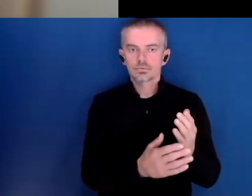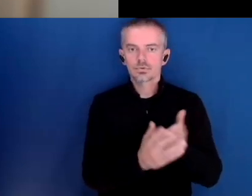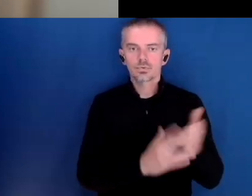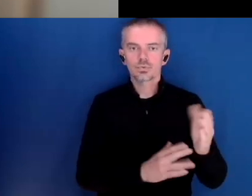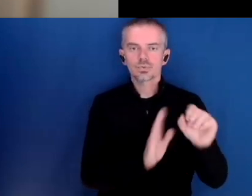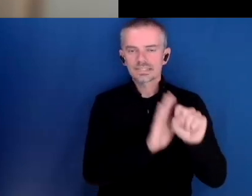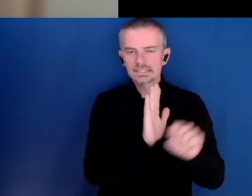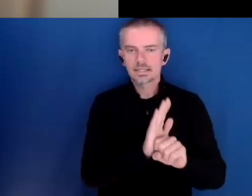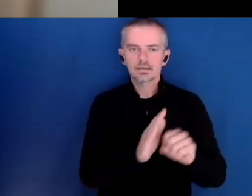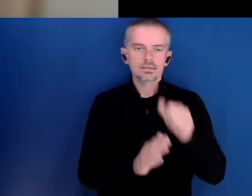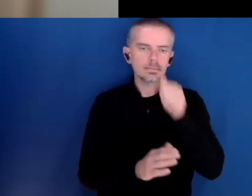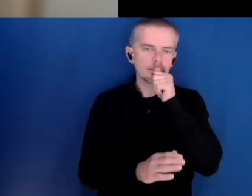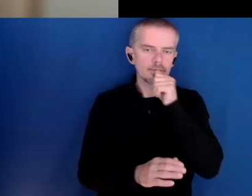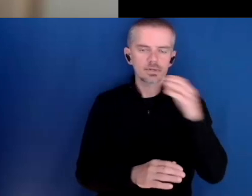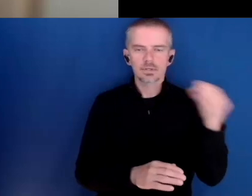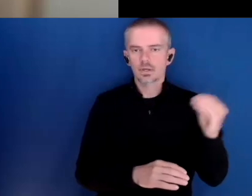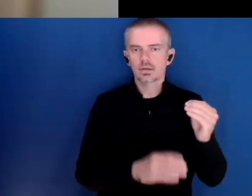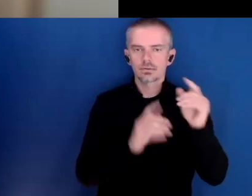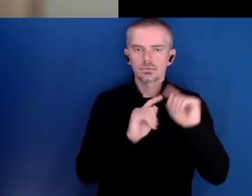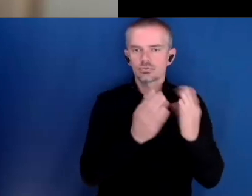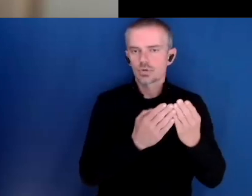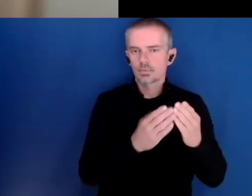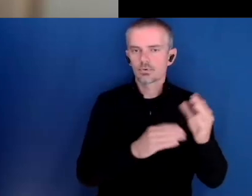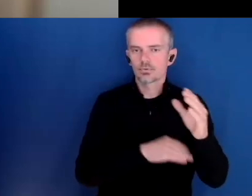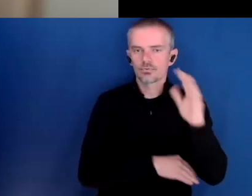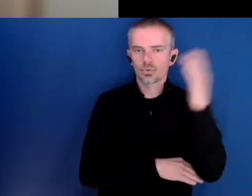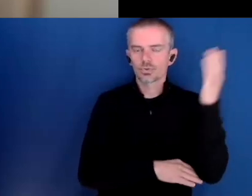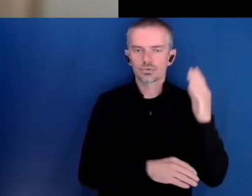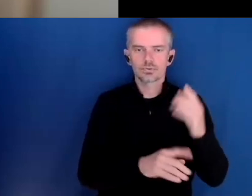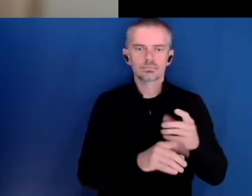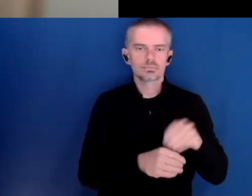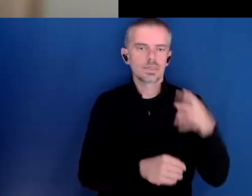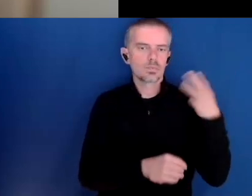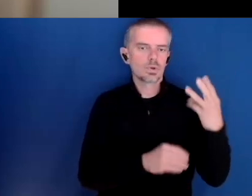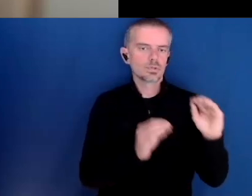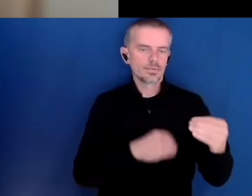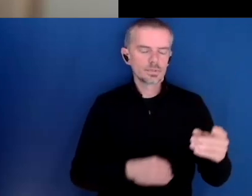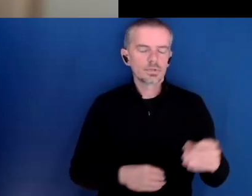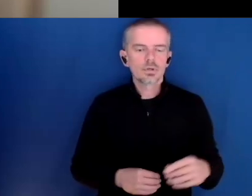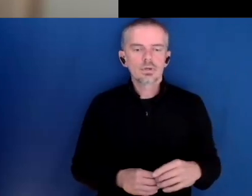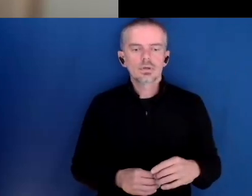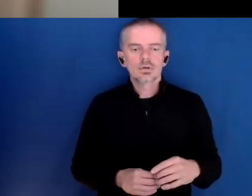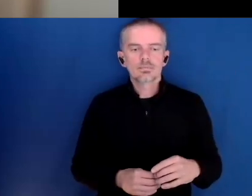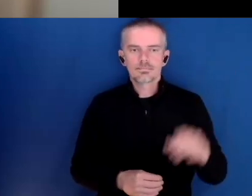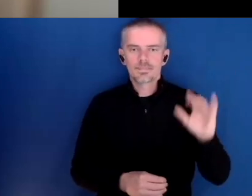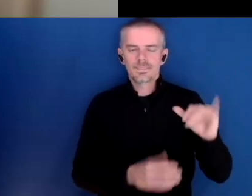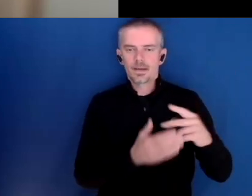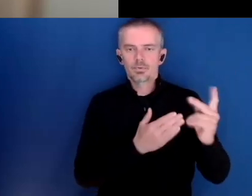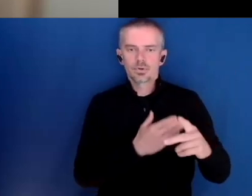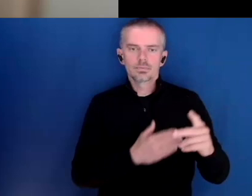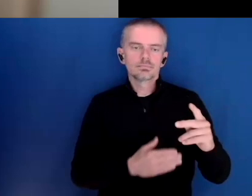tribal forestry program area at the Washington office, and they're carried out by that program